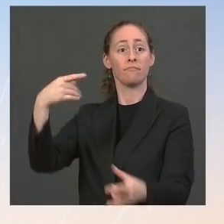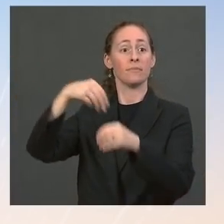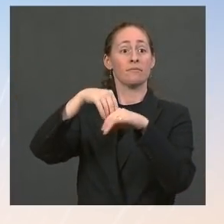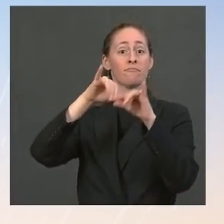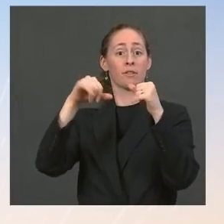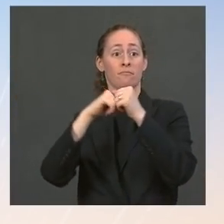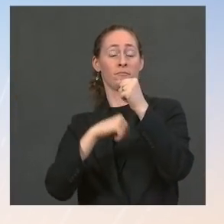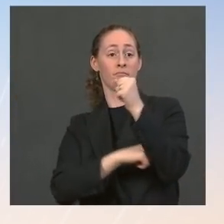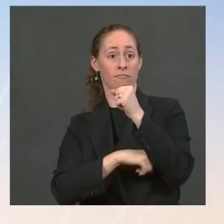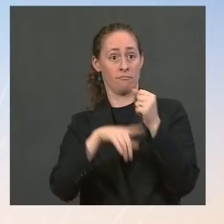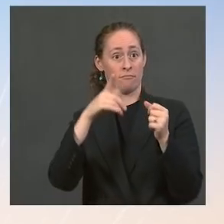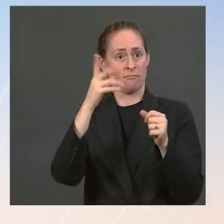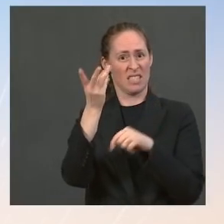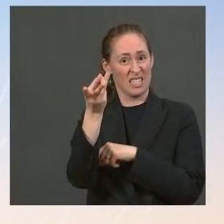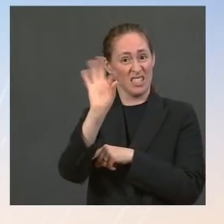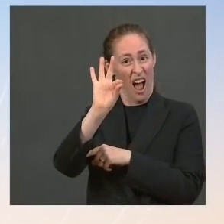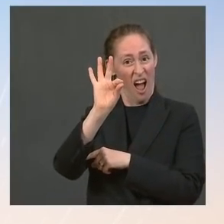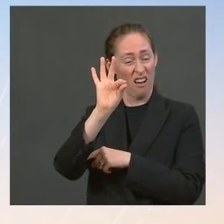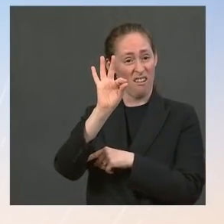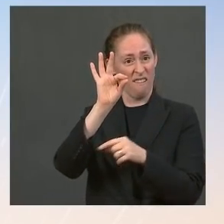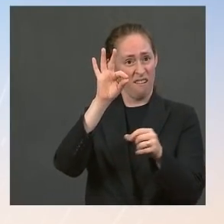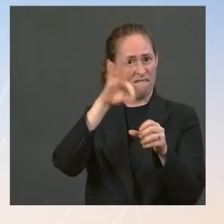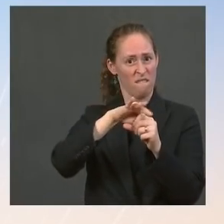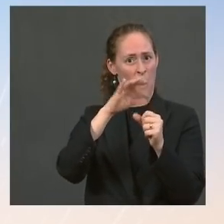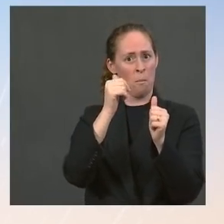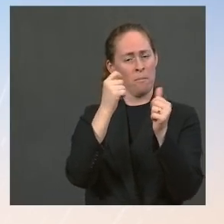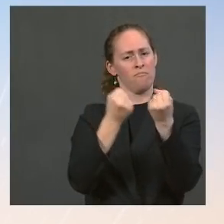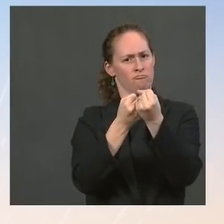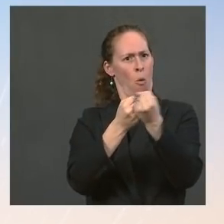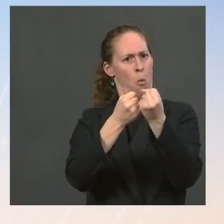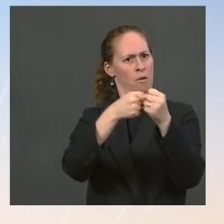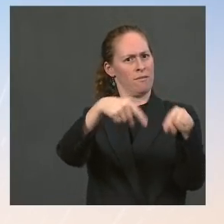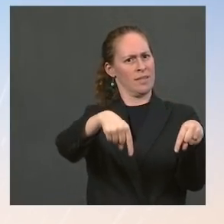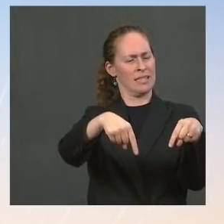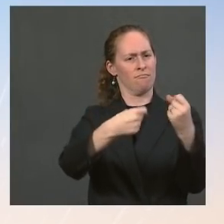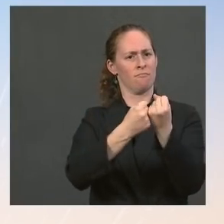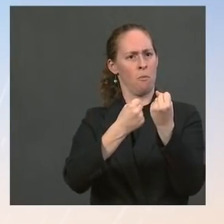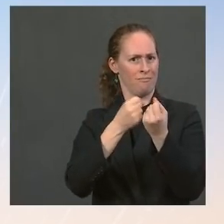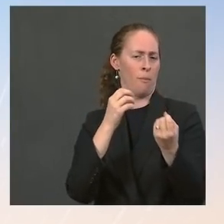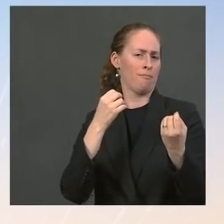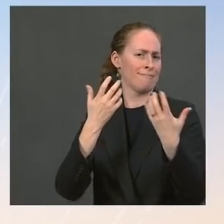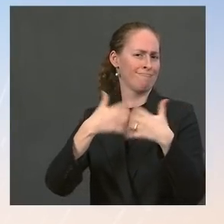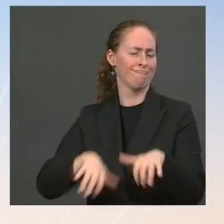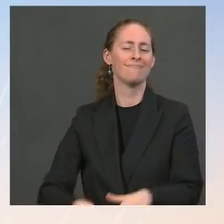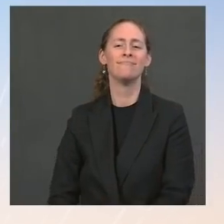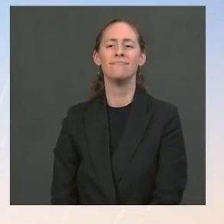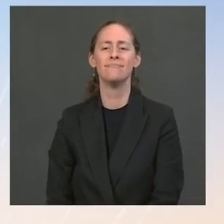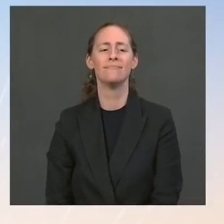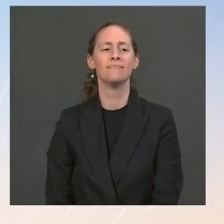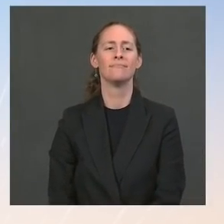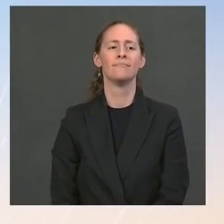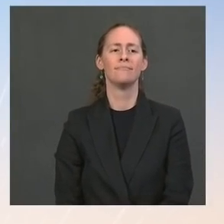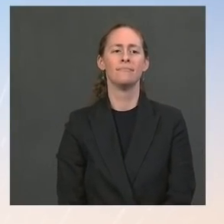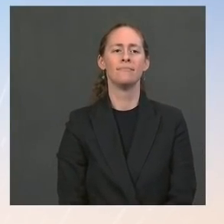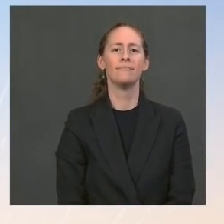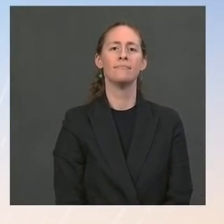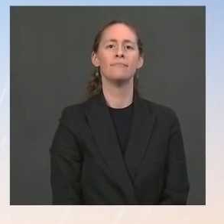votes, that's evidence of it working. Go ahead. Thank you, Jen. You mentioned at the top that